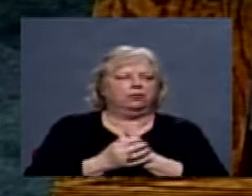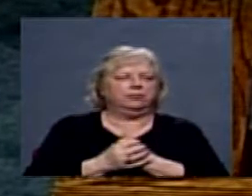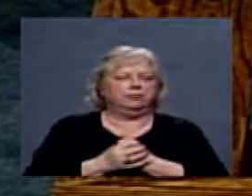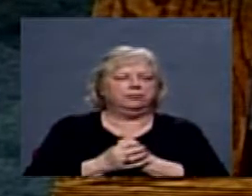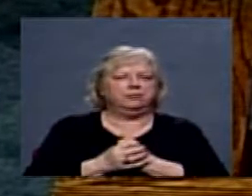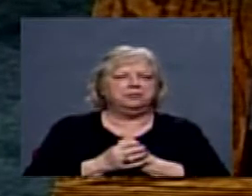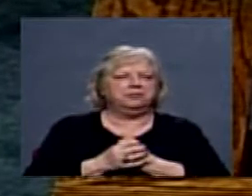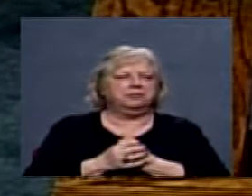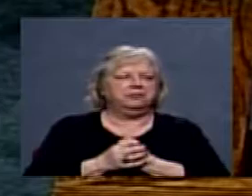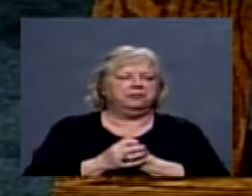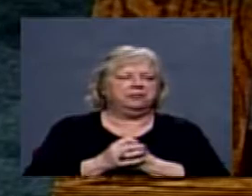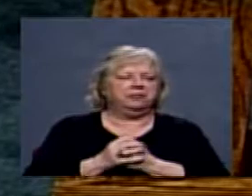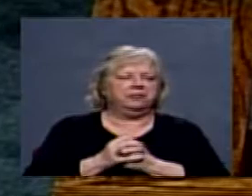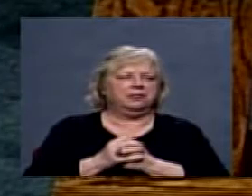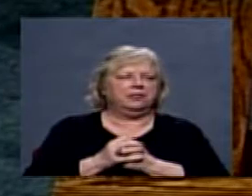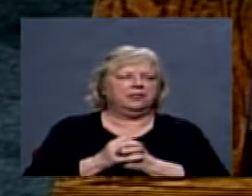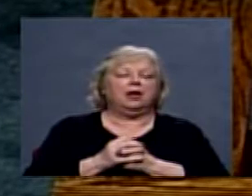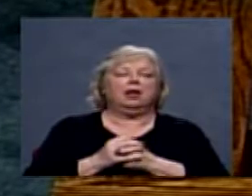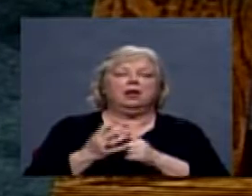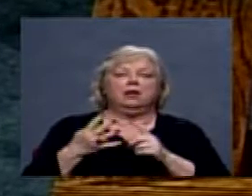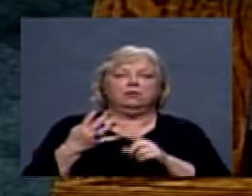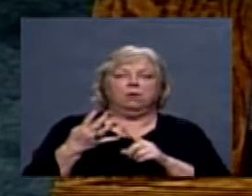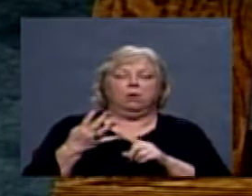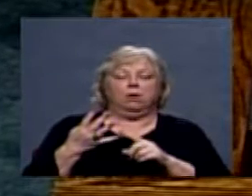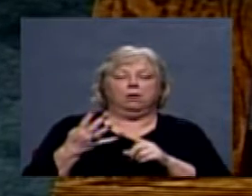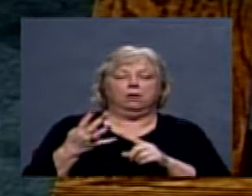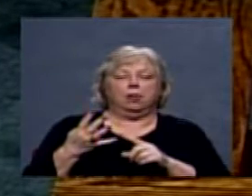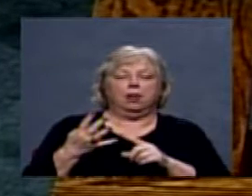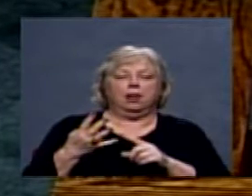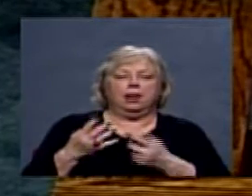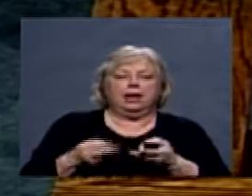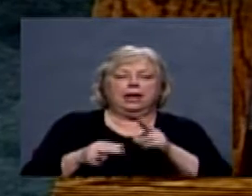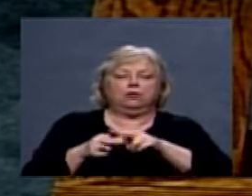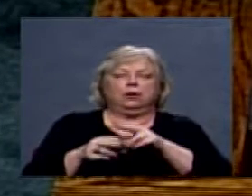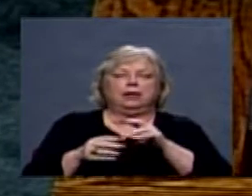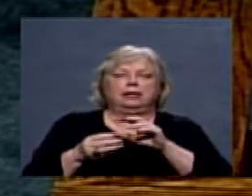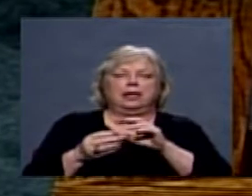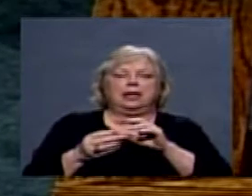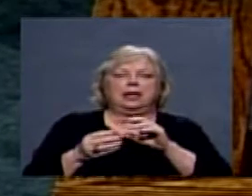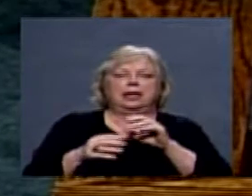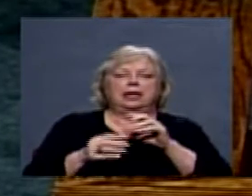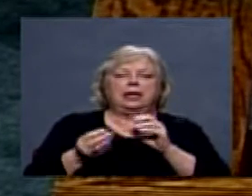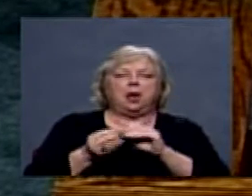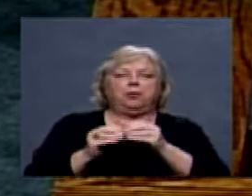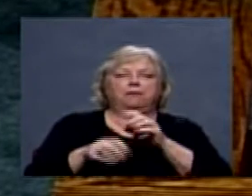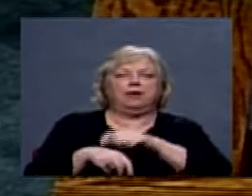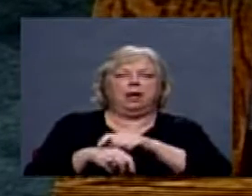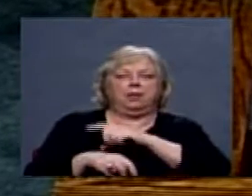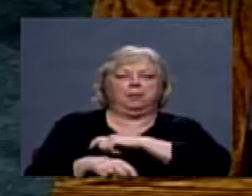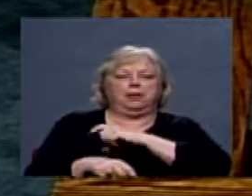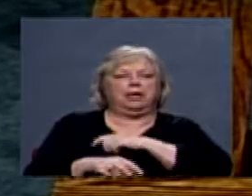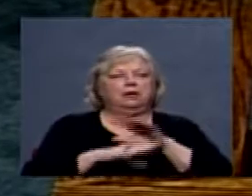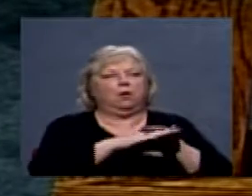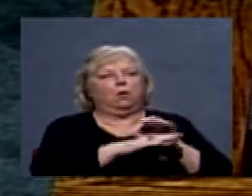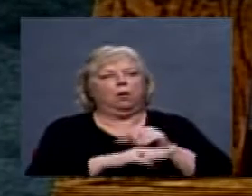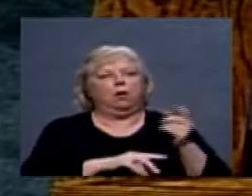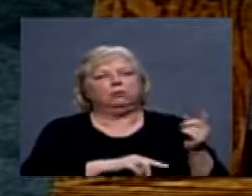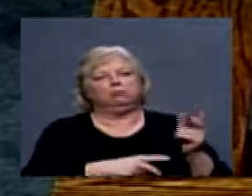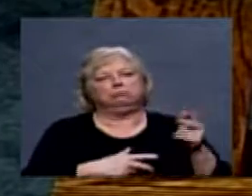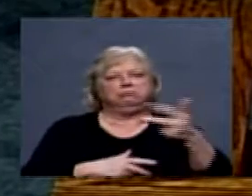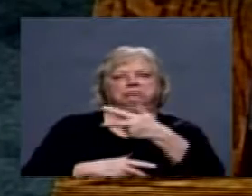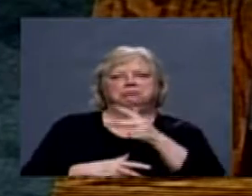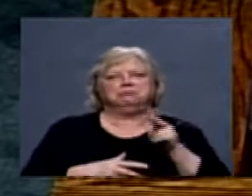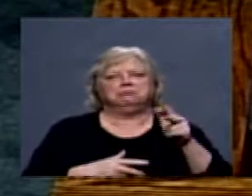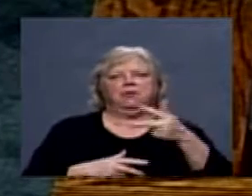at. There's also been an increase in the police that have been called to domestic disputes around the rentals